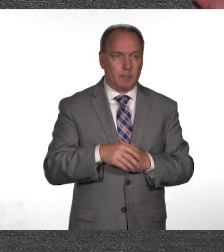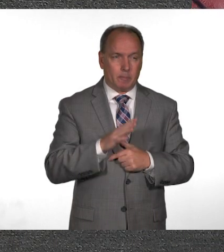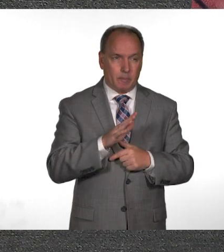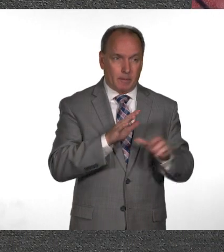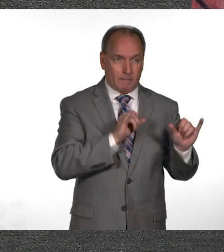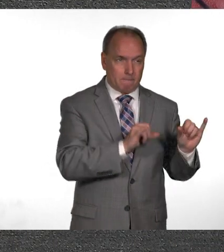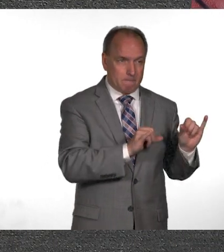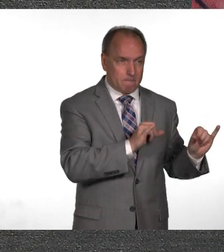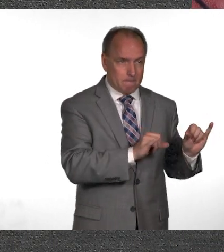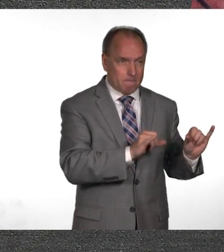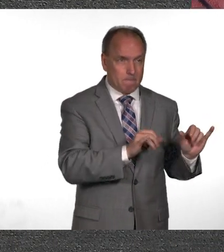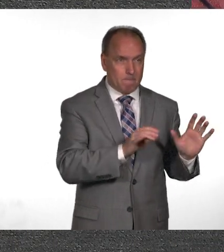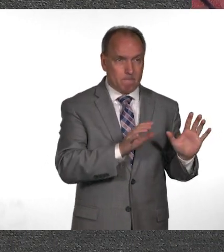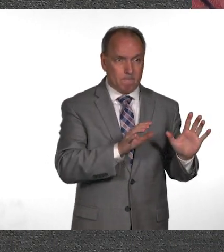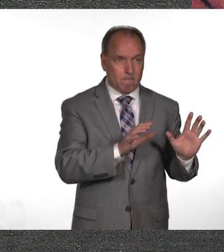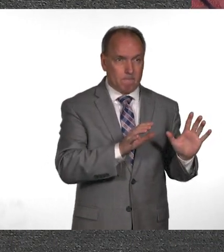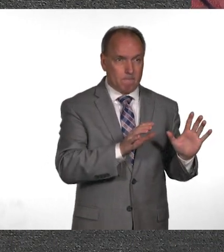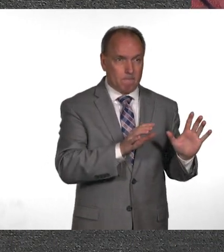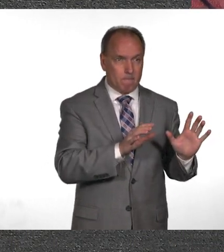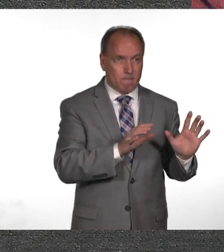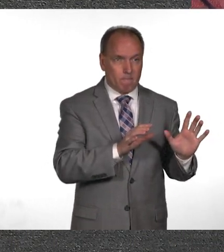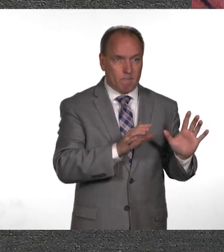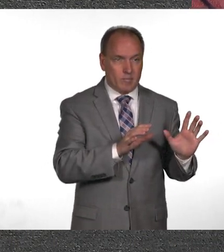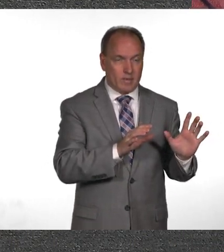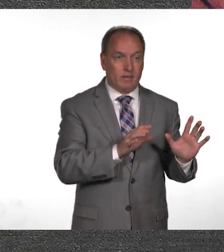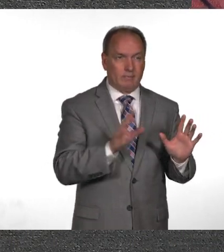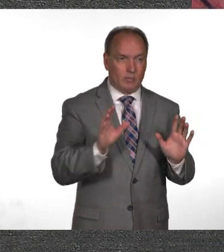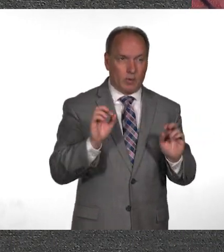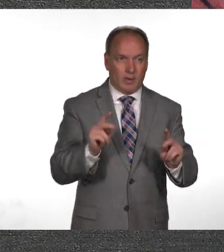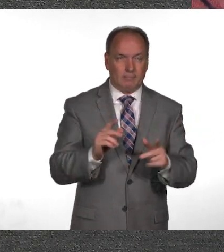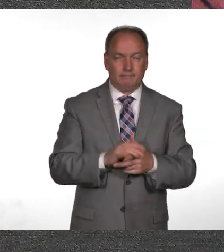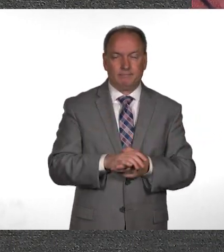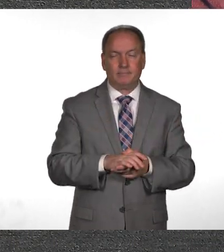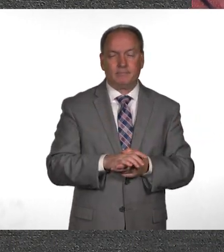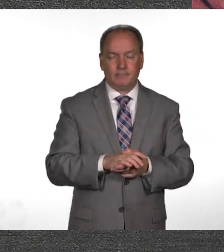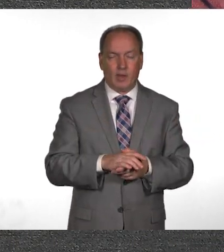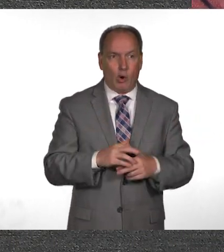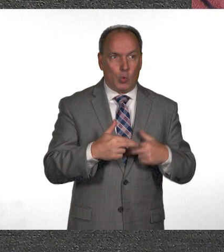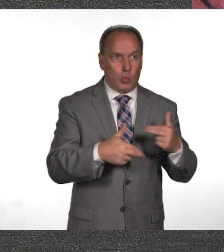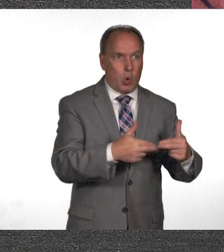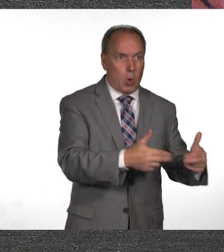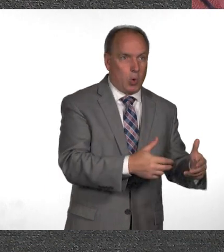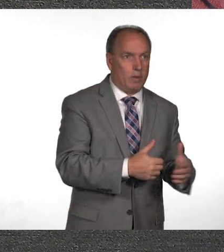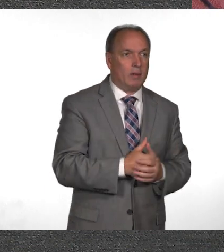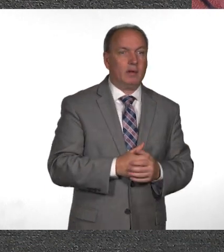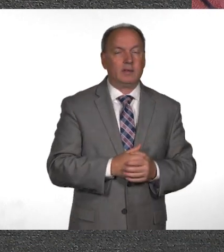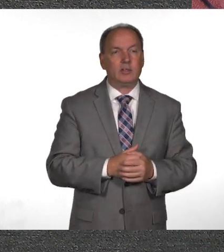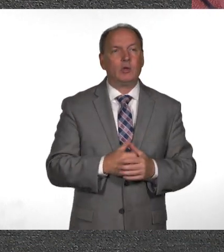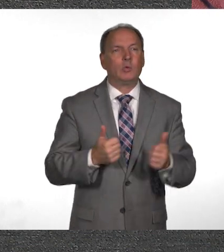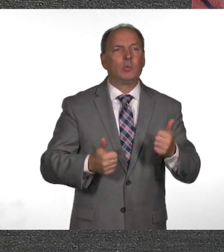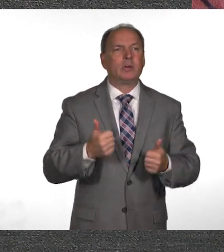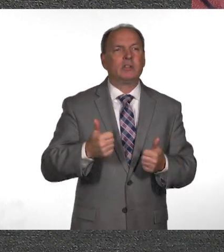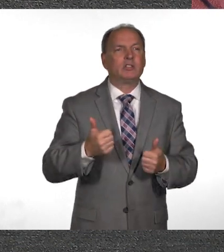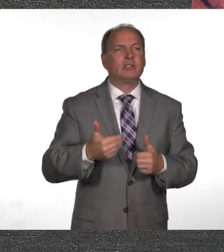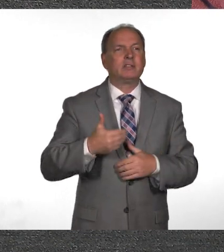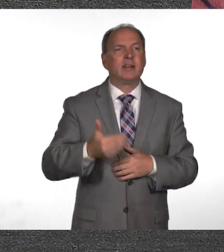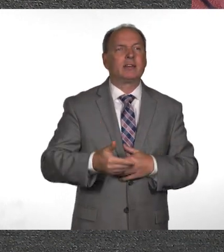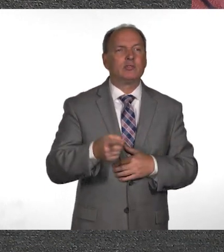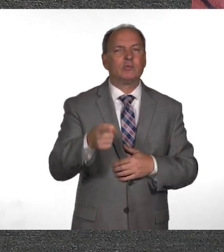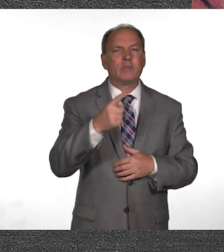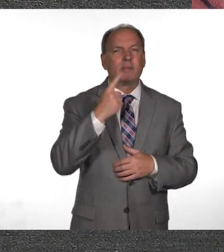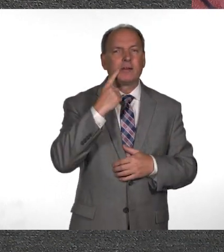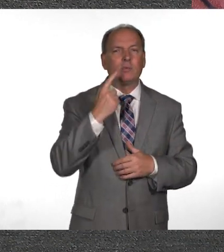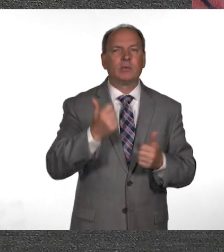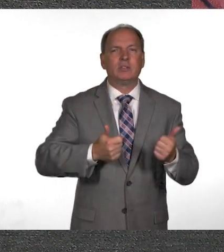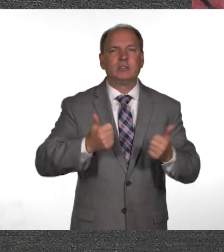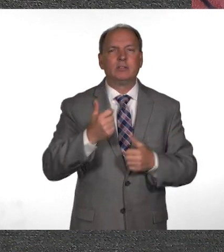here, keep them here. Trying to roll away. Yeah, it's trying to roll away from me. Now, which one do you think comes next? What do you think?